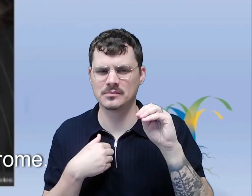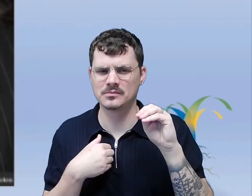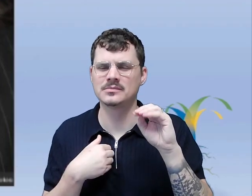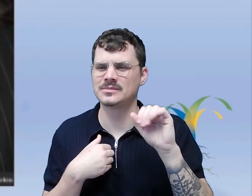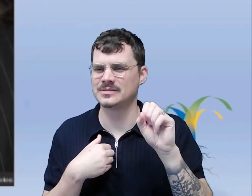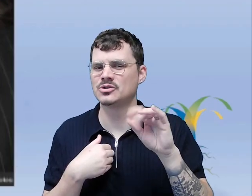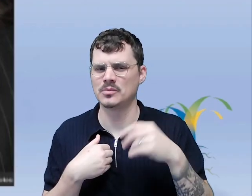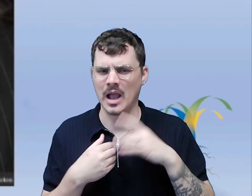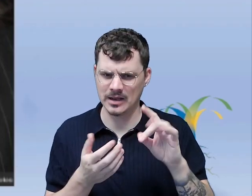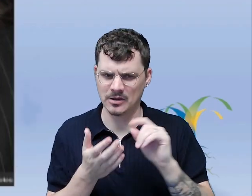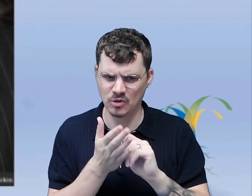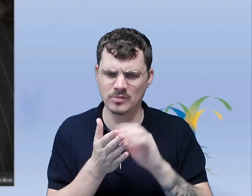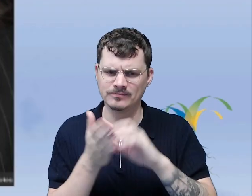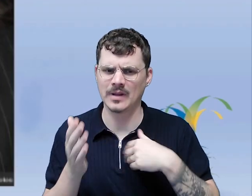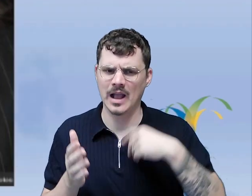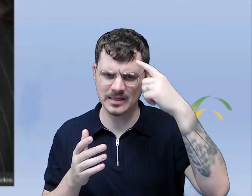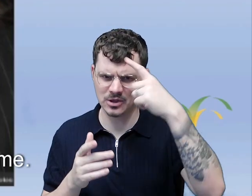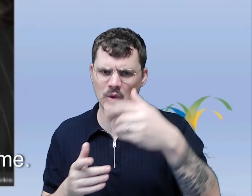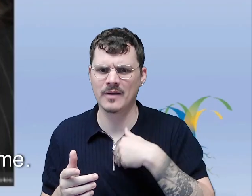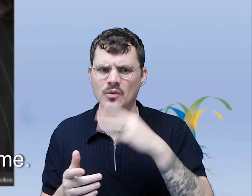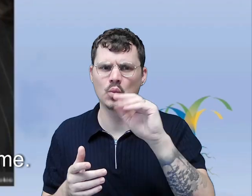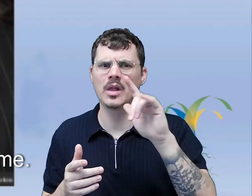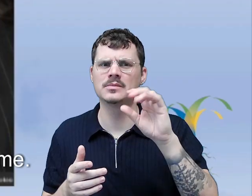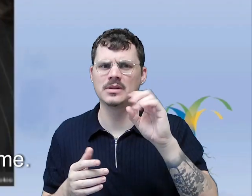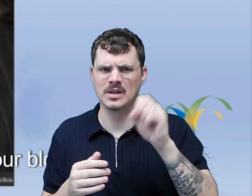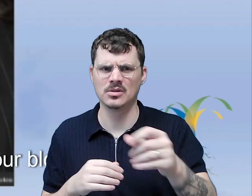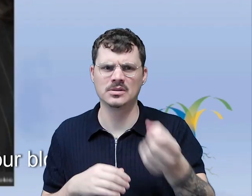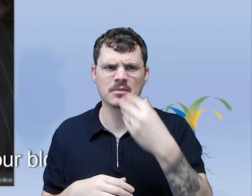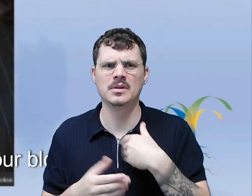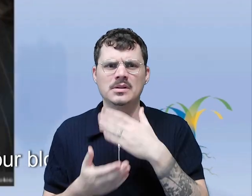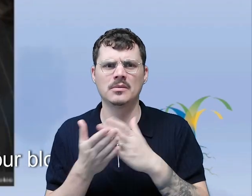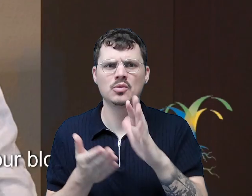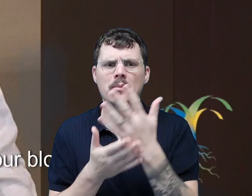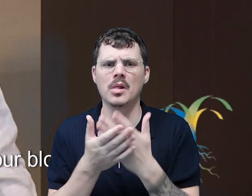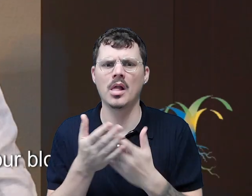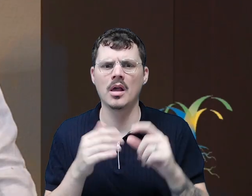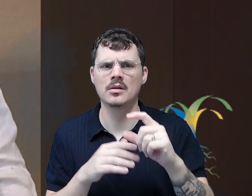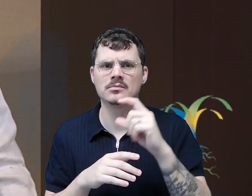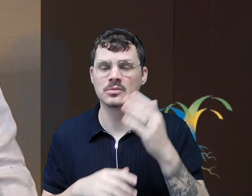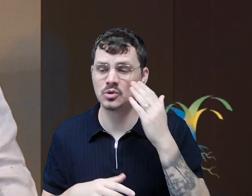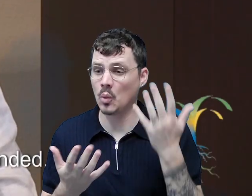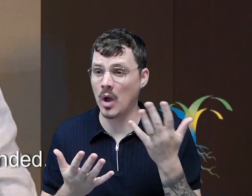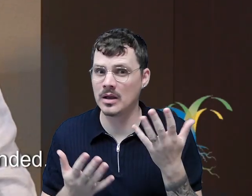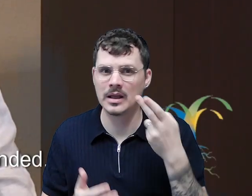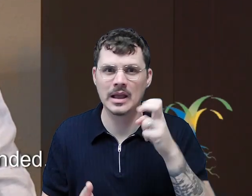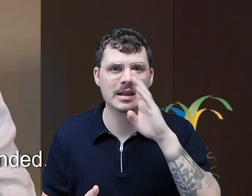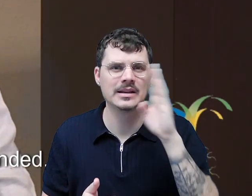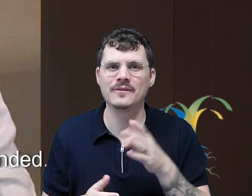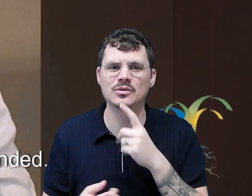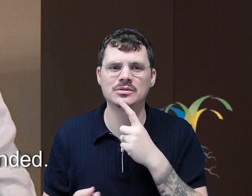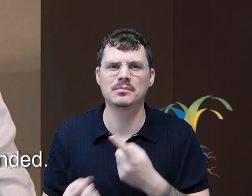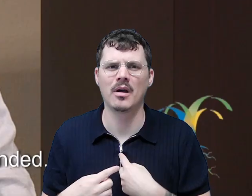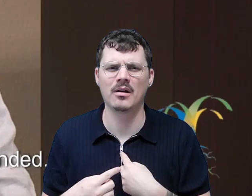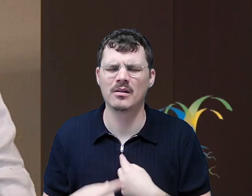So I wrote to him and said, I think you got Williams syndrome. Would you send me a few tubes of your blood? You know what? He